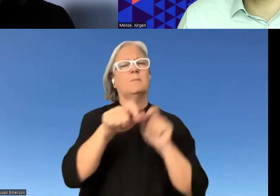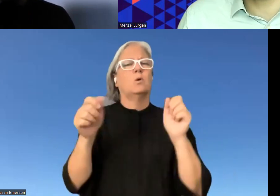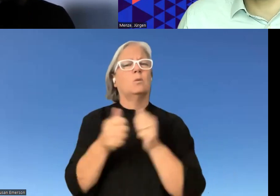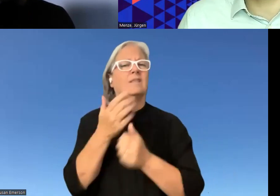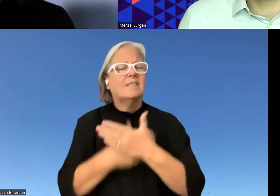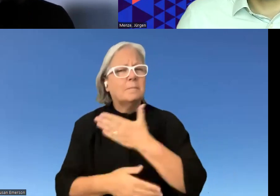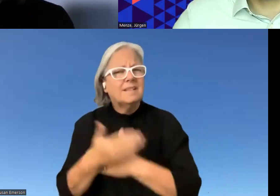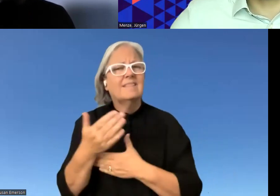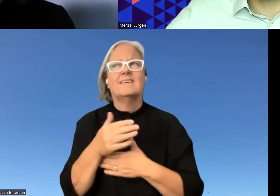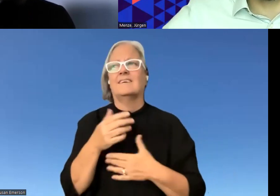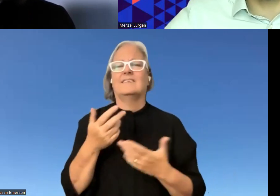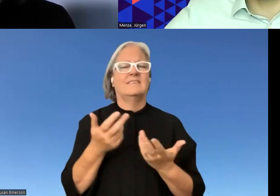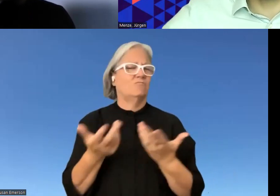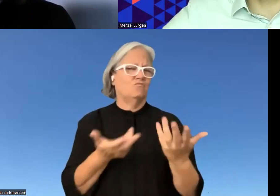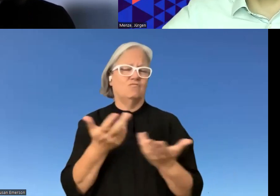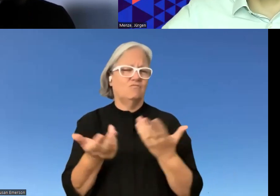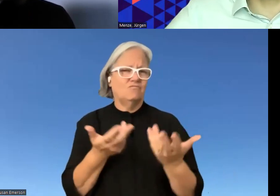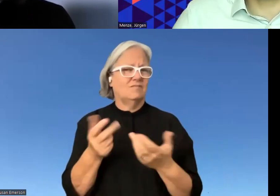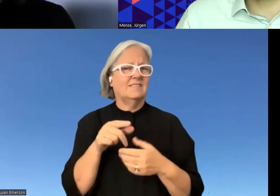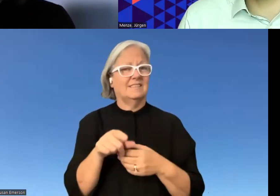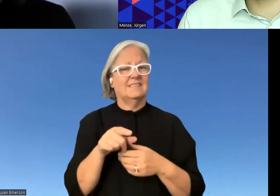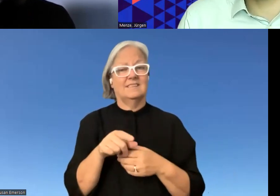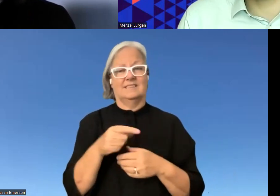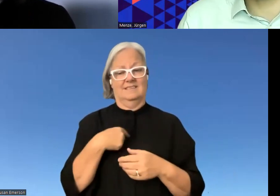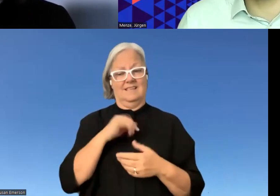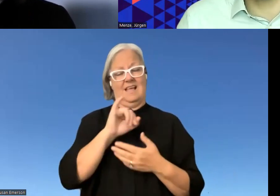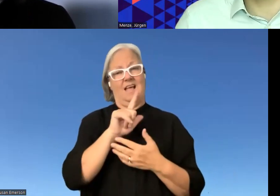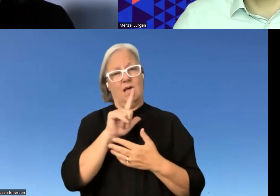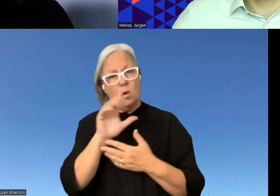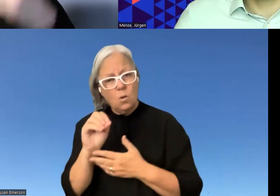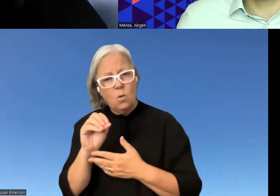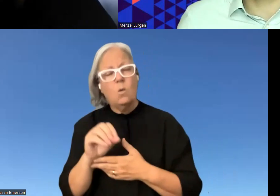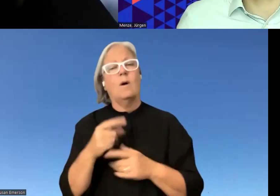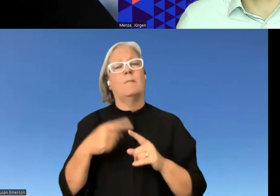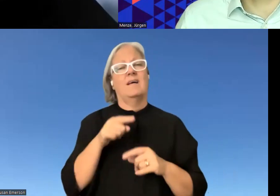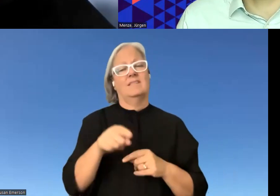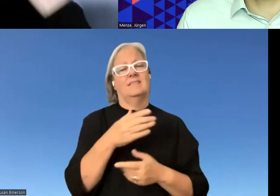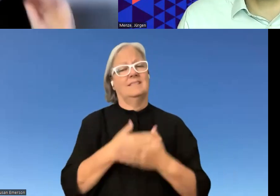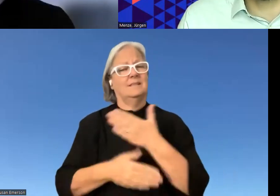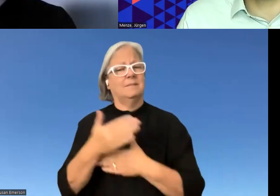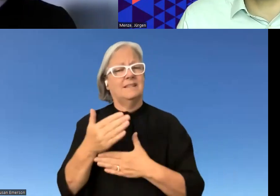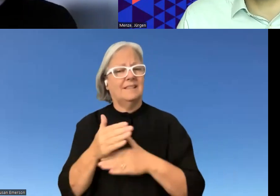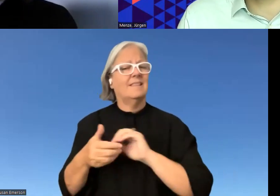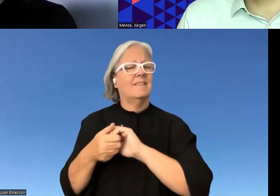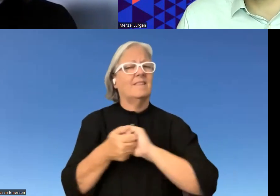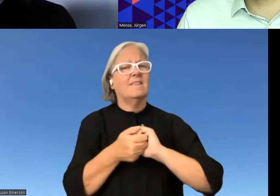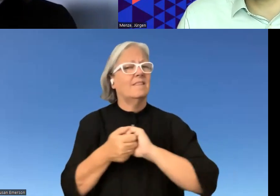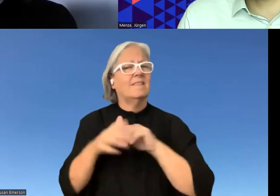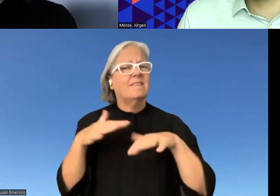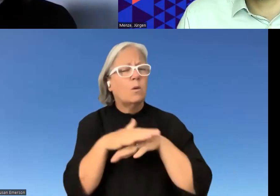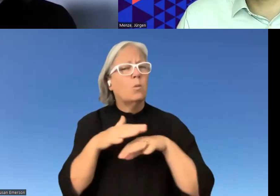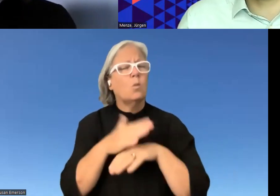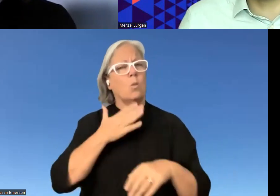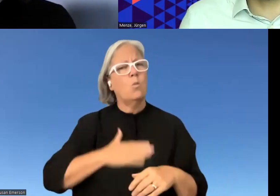very important point. And we as ILO and Global Business and Disability Network encourage these business partnerships with relevant actors, of